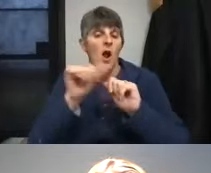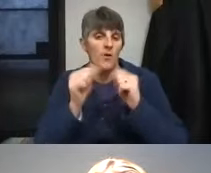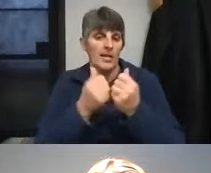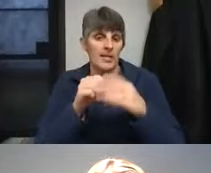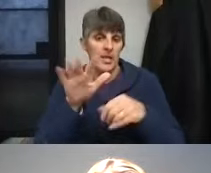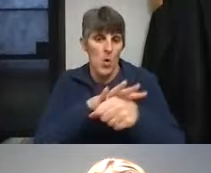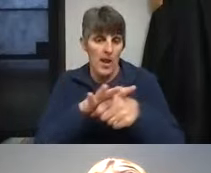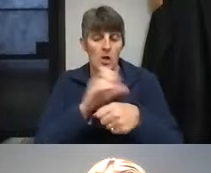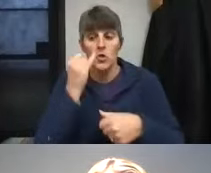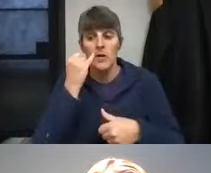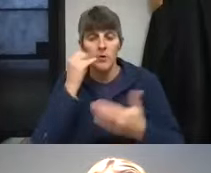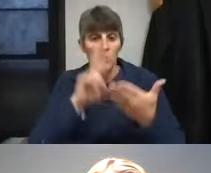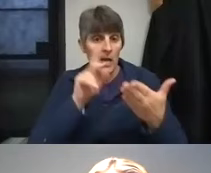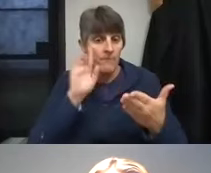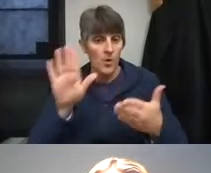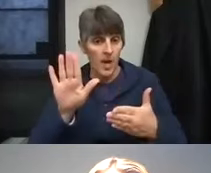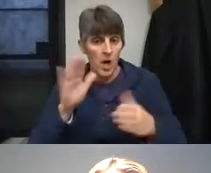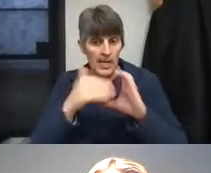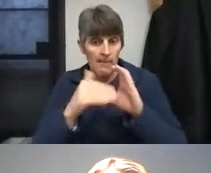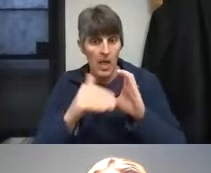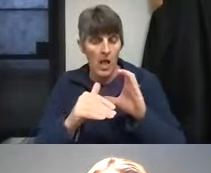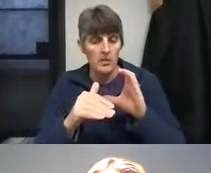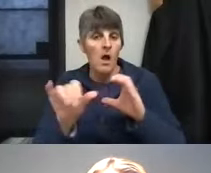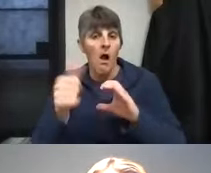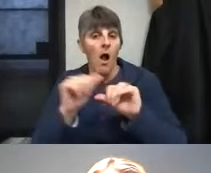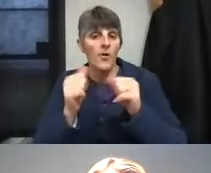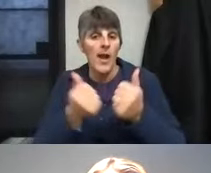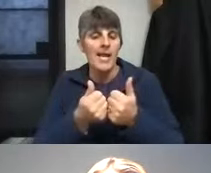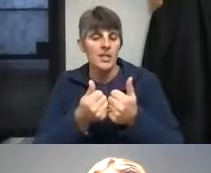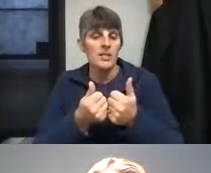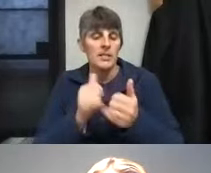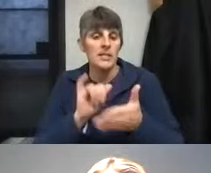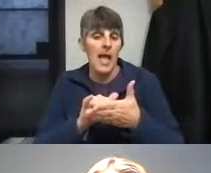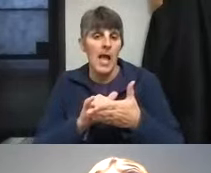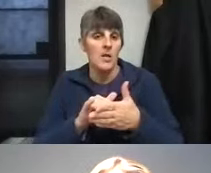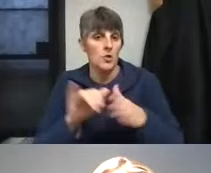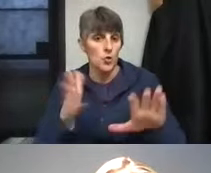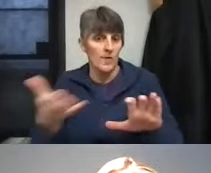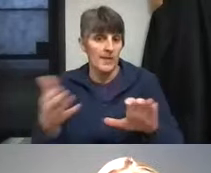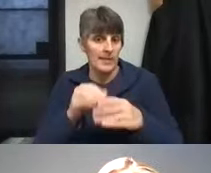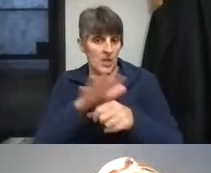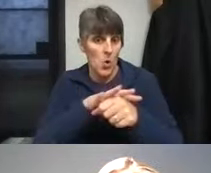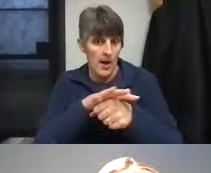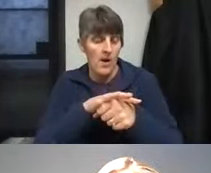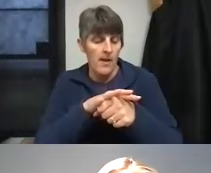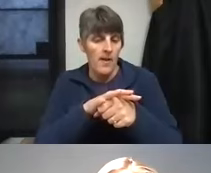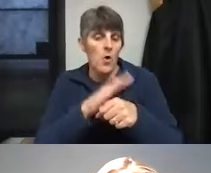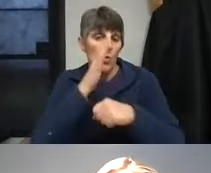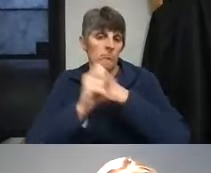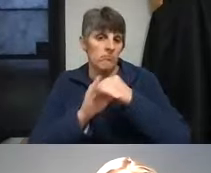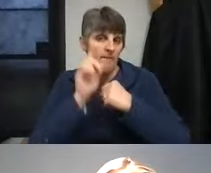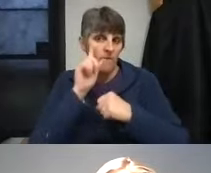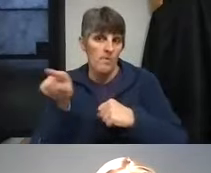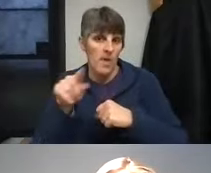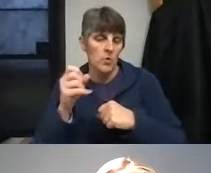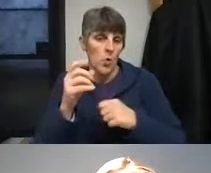in your area. So if you sign up for their emails, other agencies that are doing things in your area, they'll advertise for.